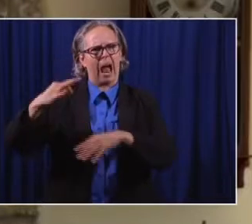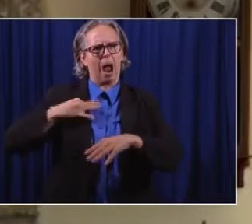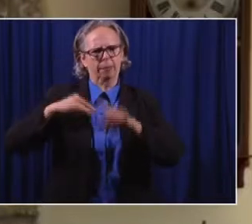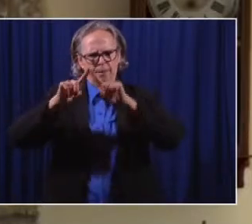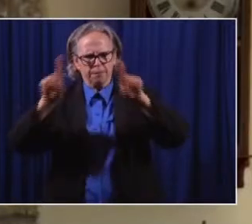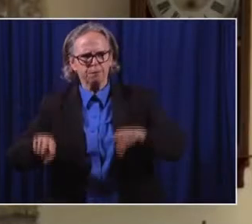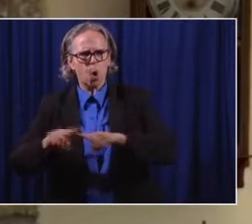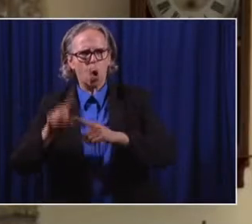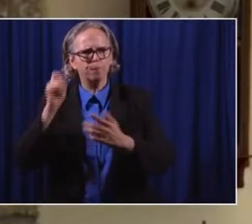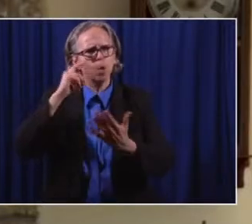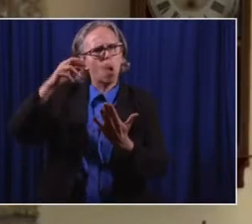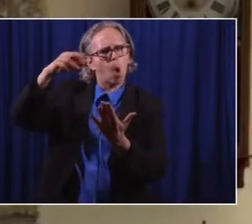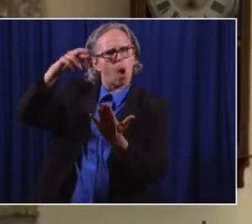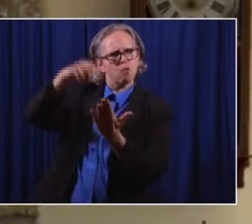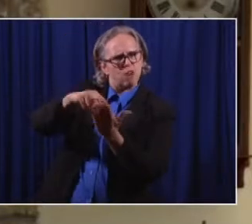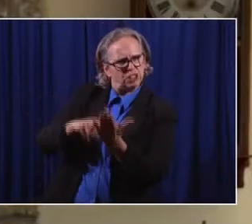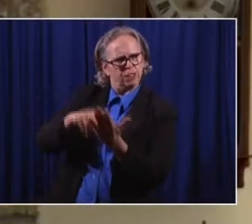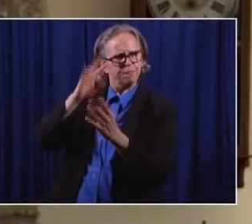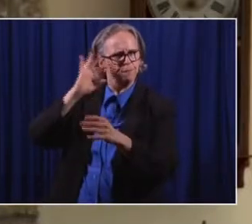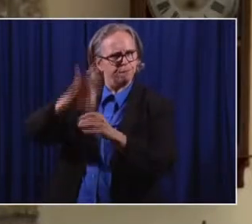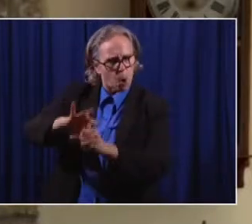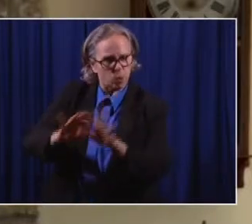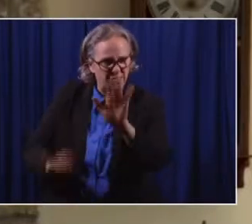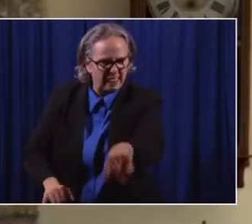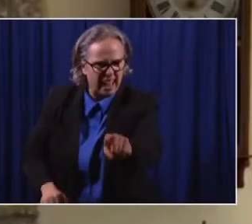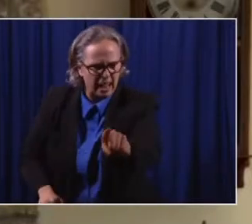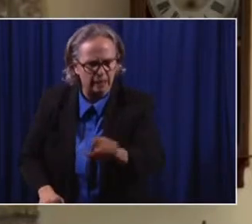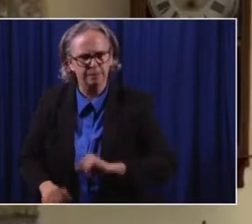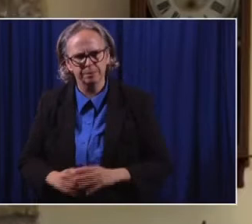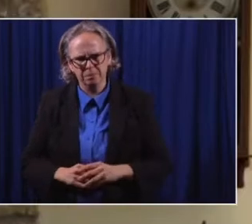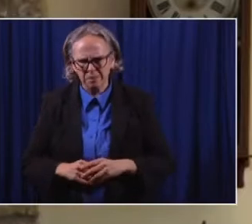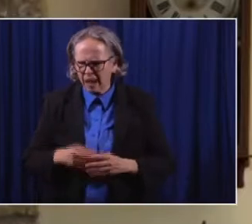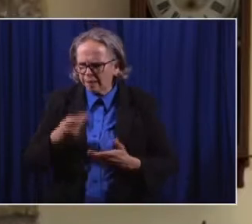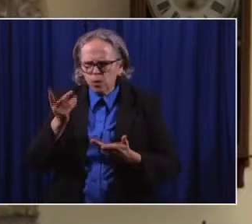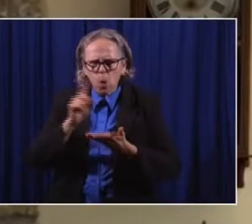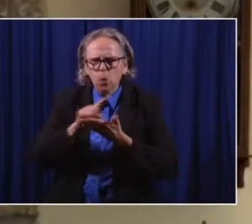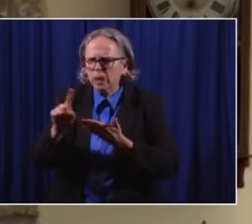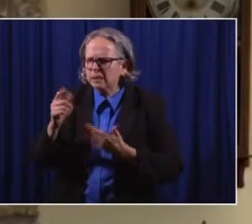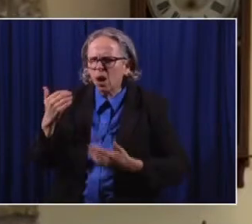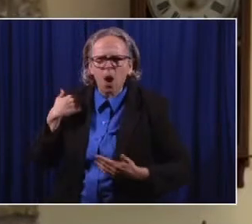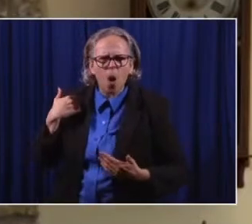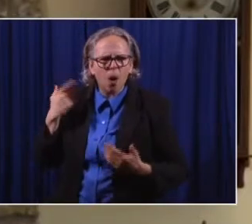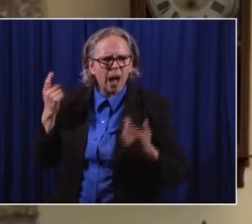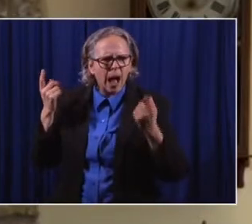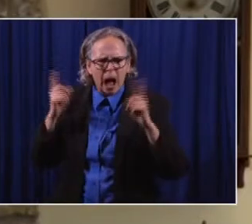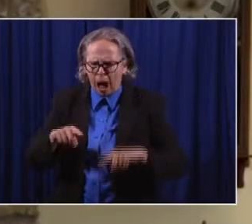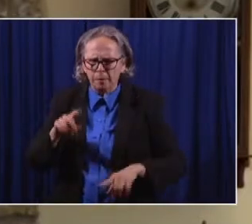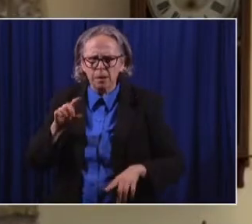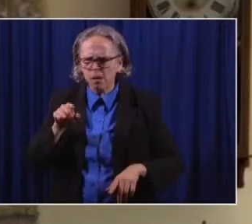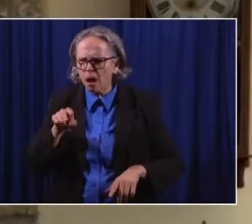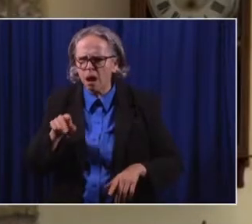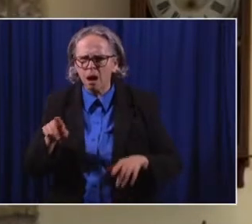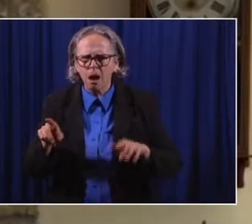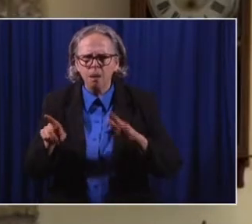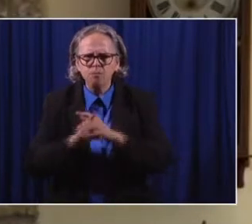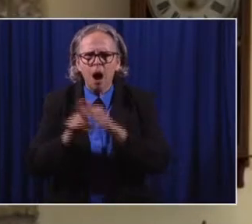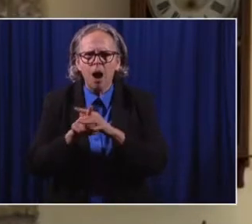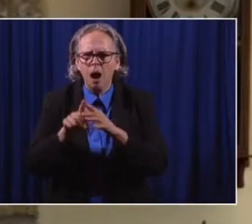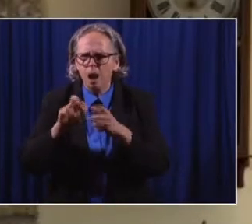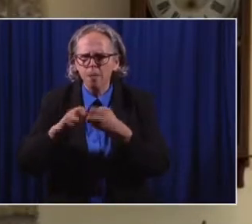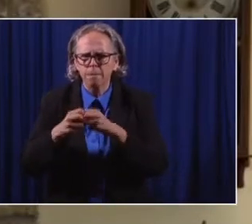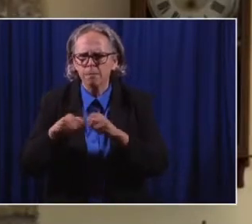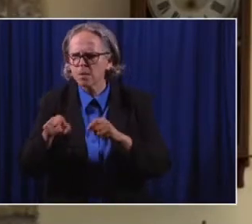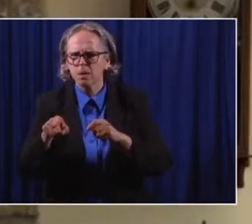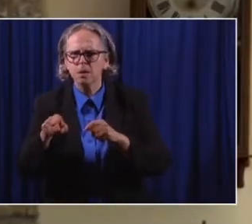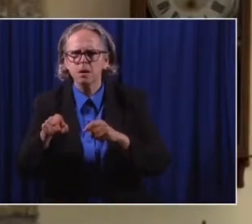we discovered, I don't know how many days ago, a couple of weeks ago, I guess, our team did that, hey,